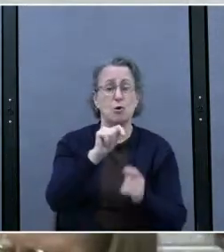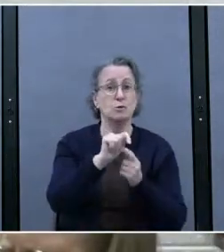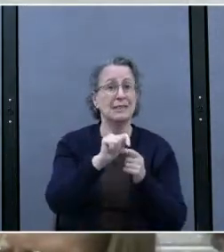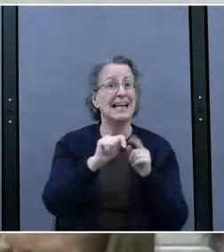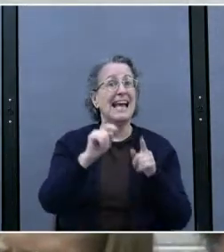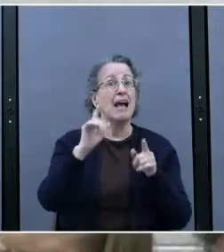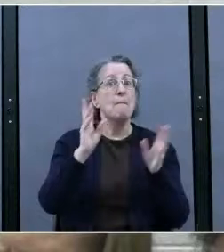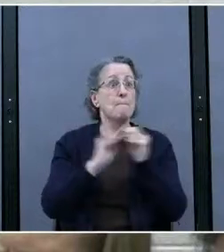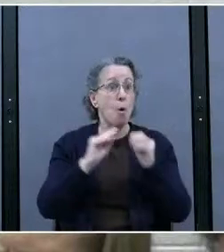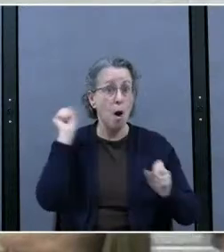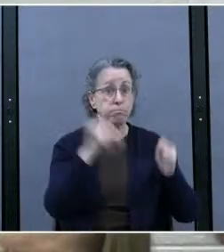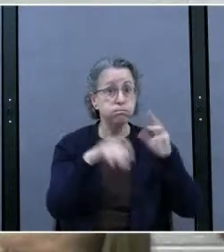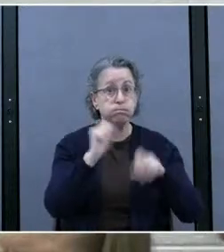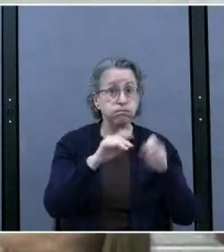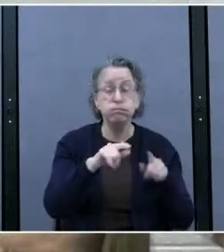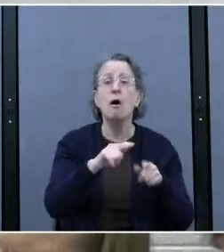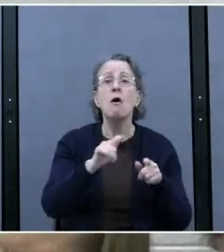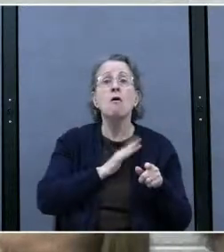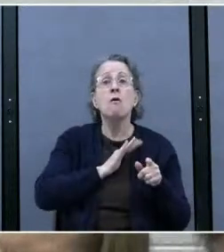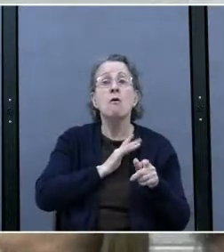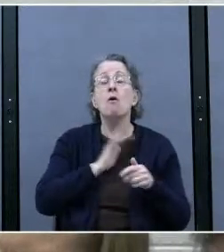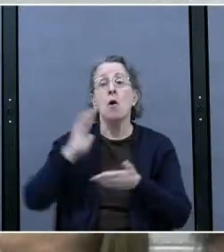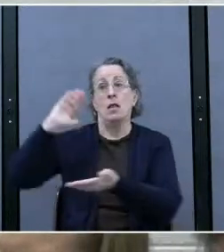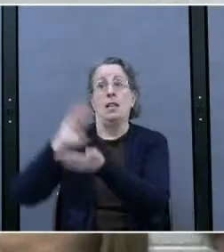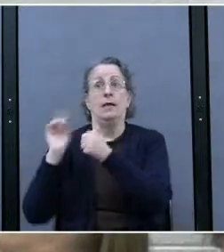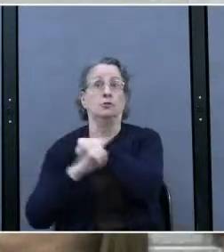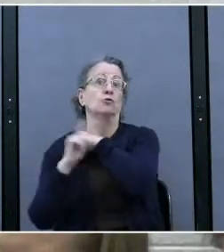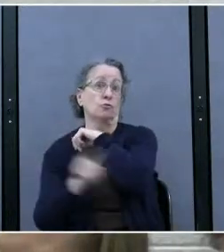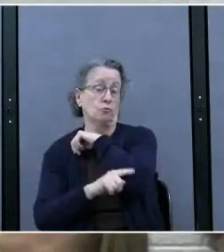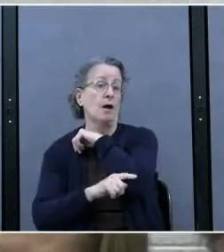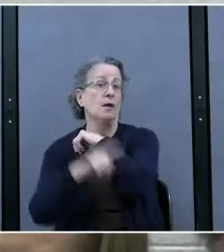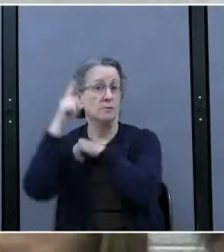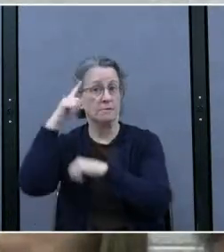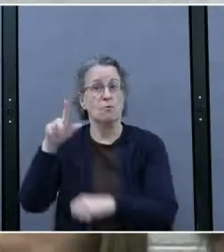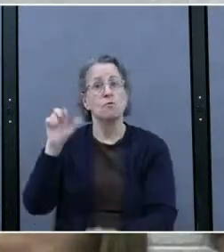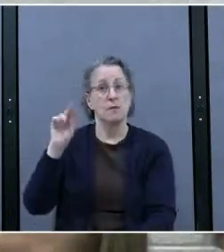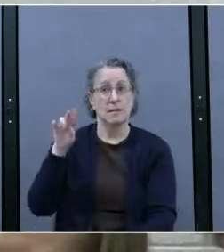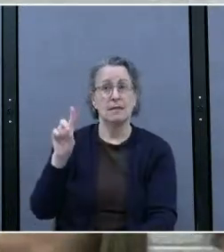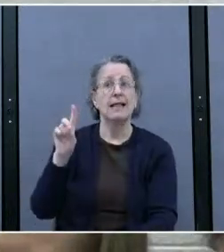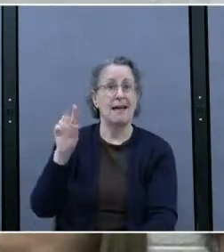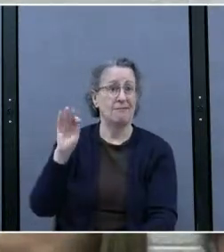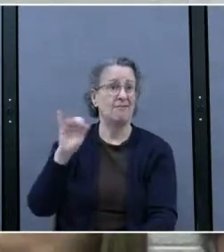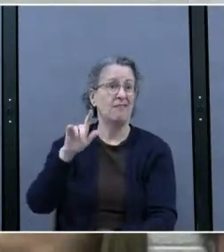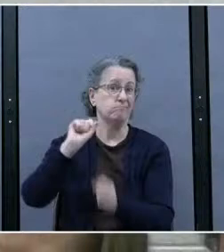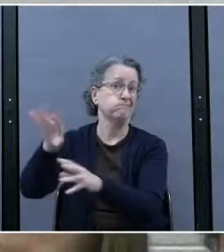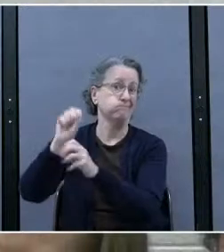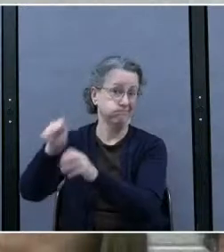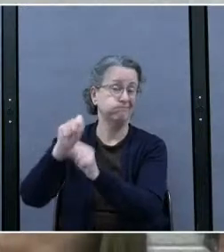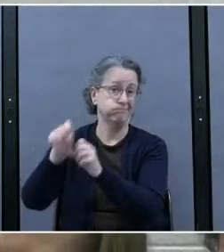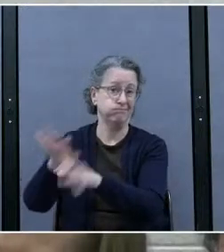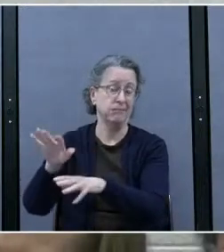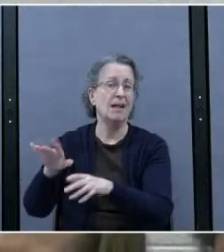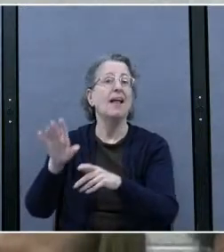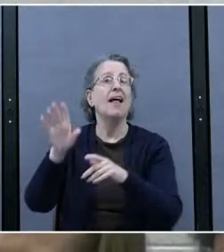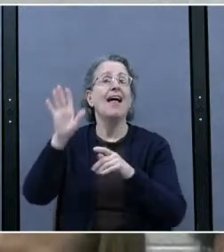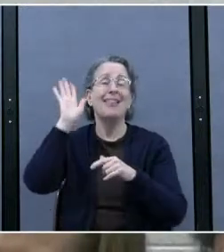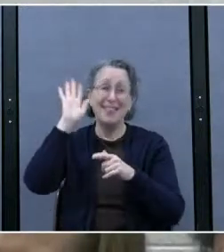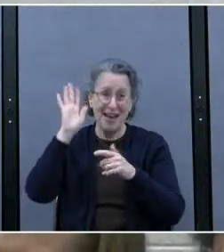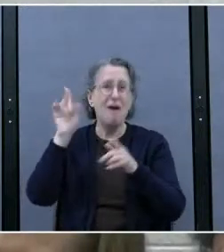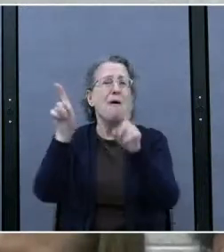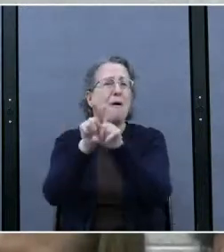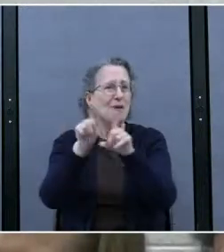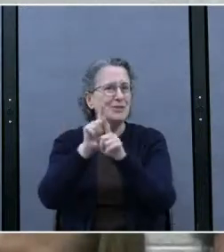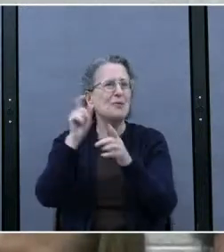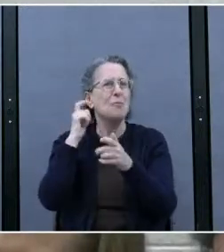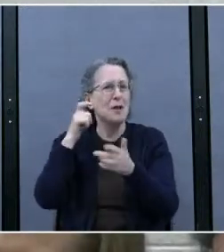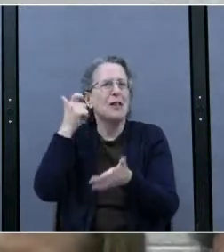more people who compost, the less trash there will be, and that would impact how much we're spending here in terms of increased